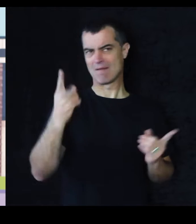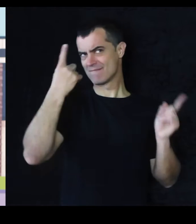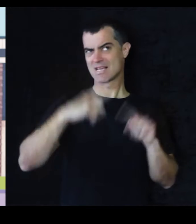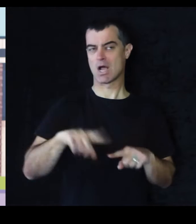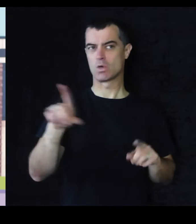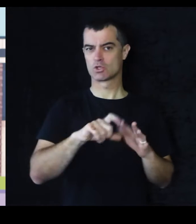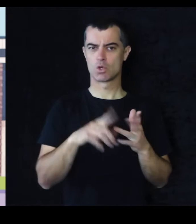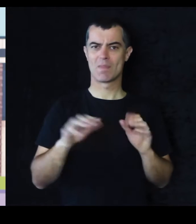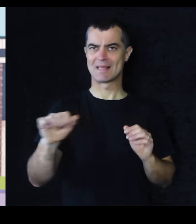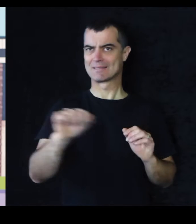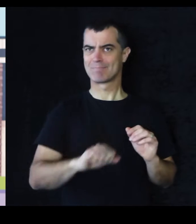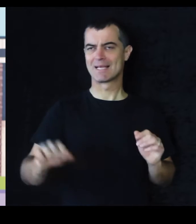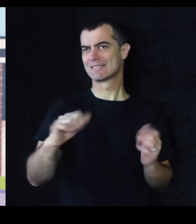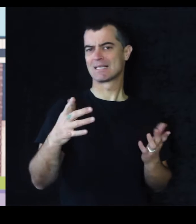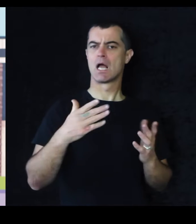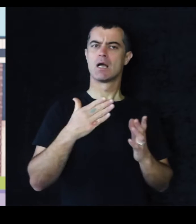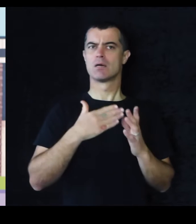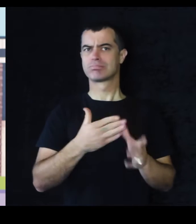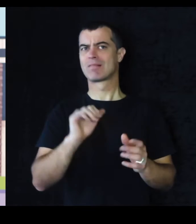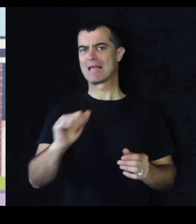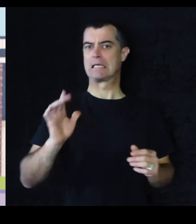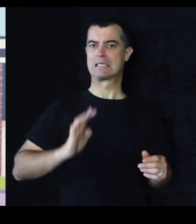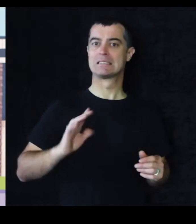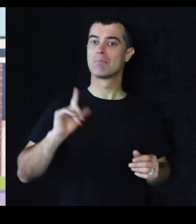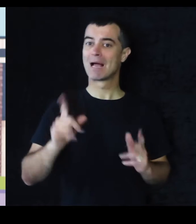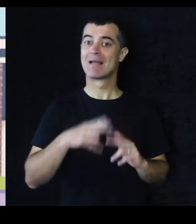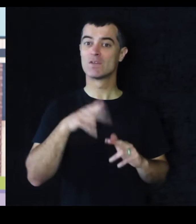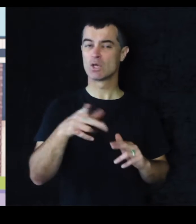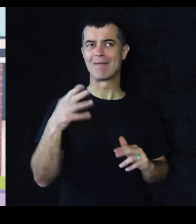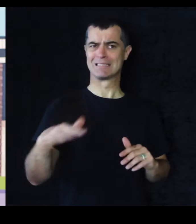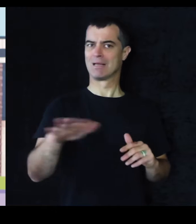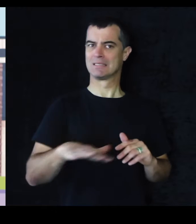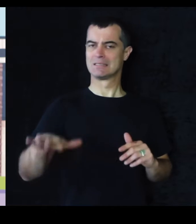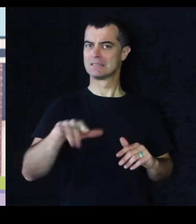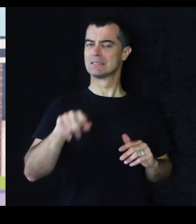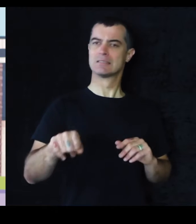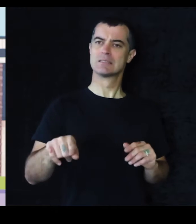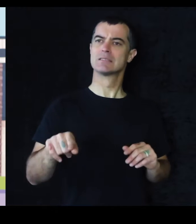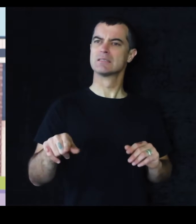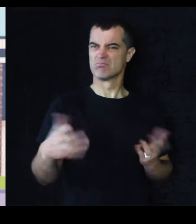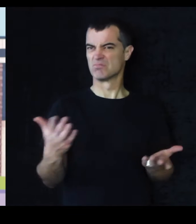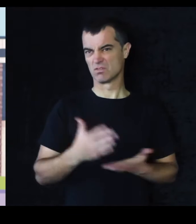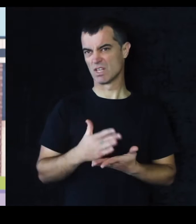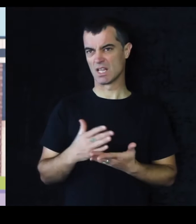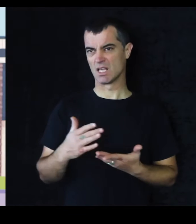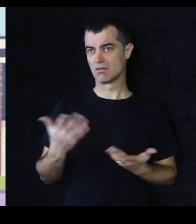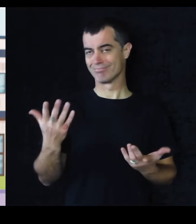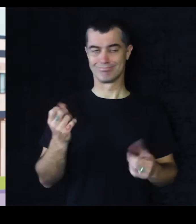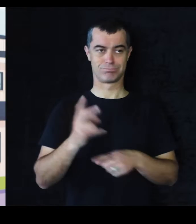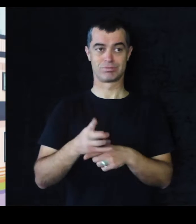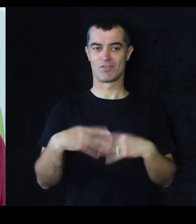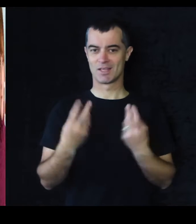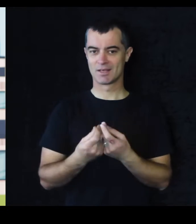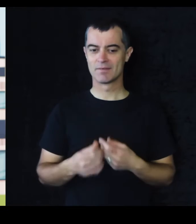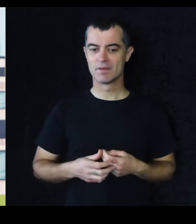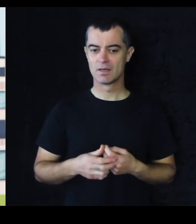out what to do with their space according to their own needs. But if you've got the space, it's pretty much trumps it.